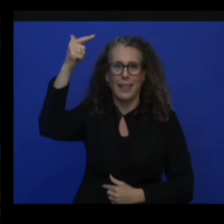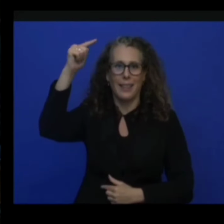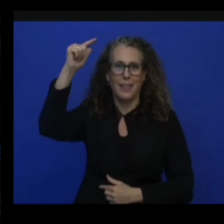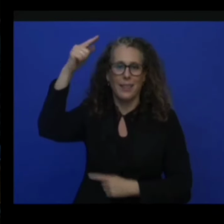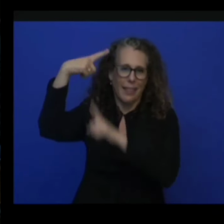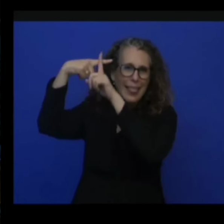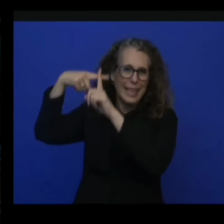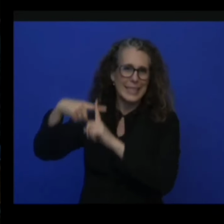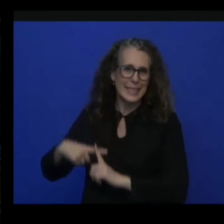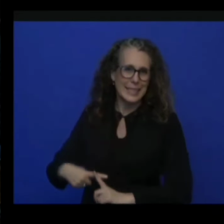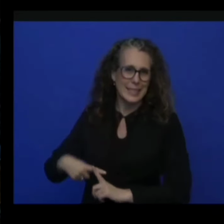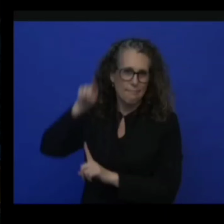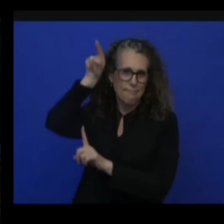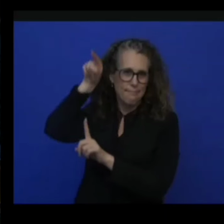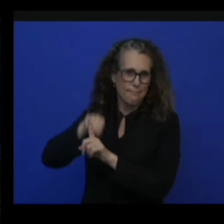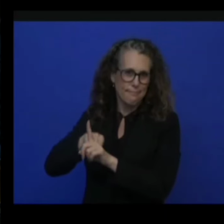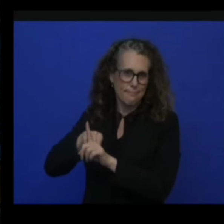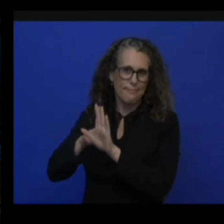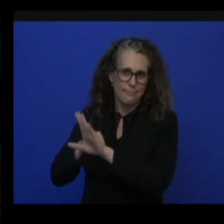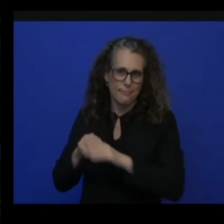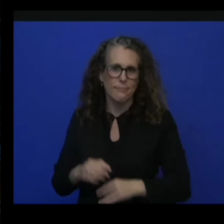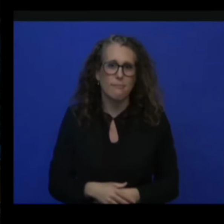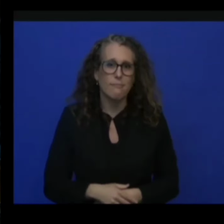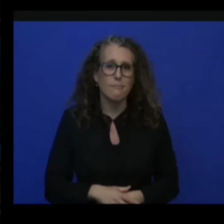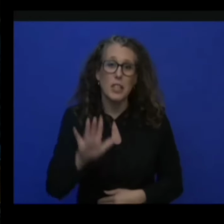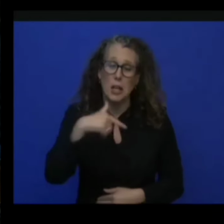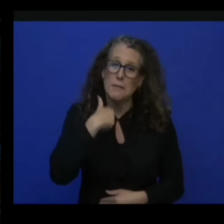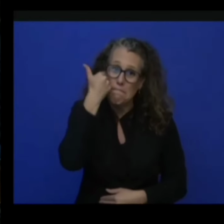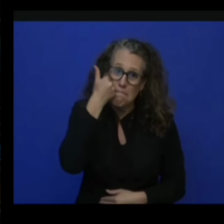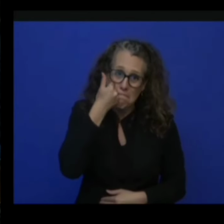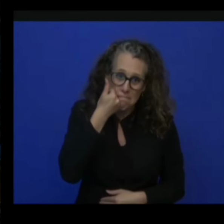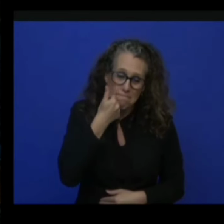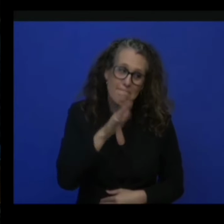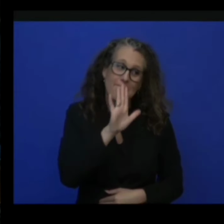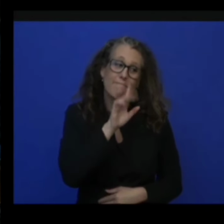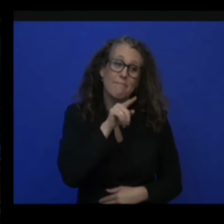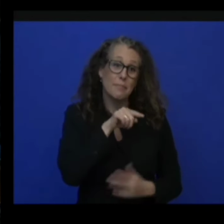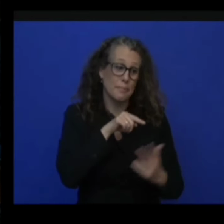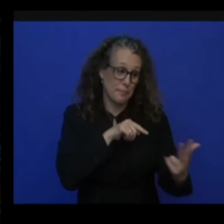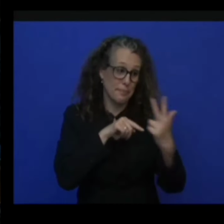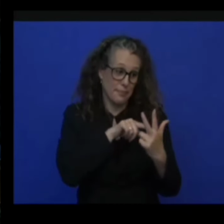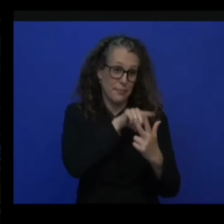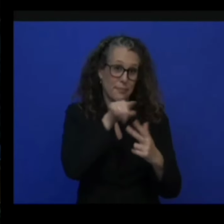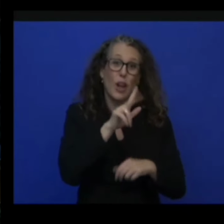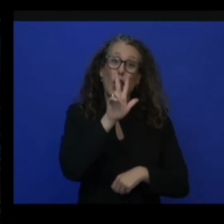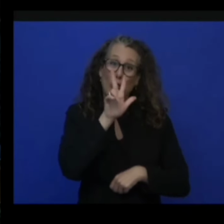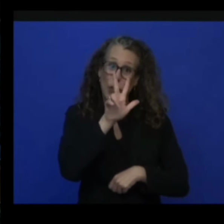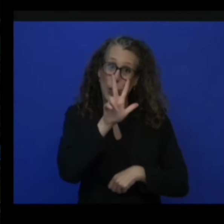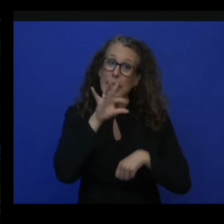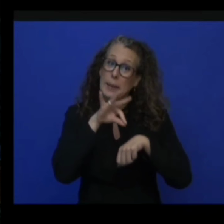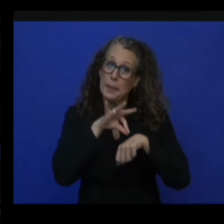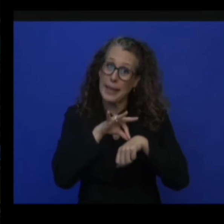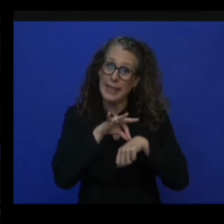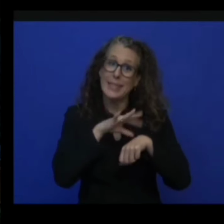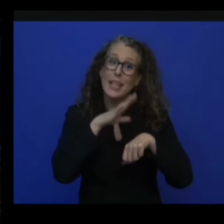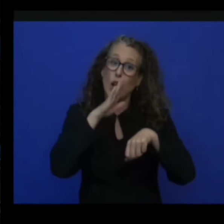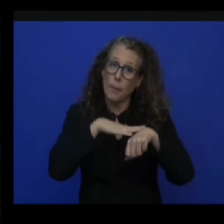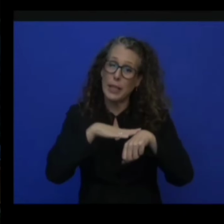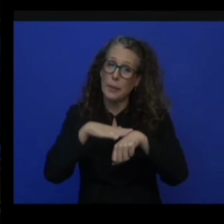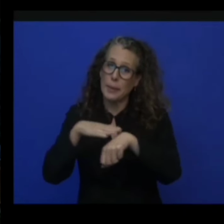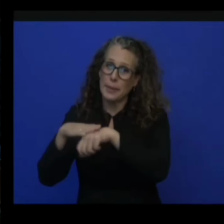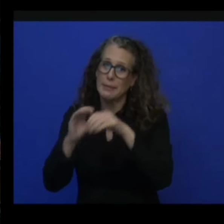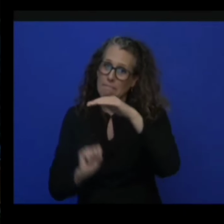dialogue. I kindly remind them of the time limit of 3 minutes for statements.